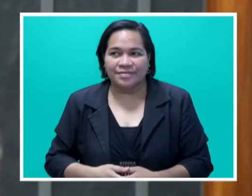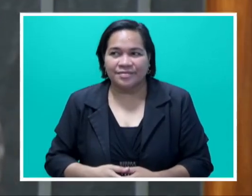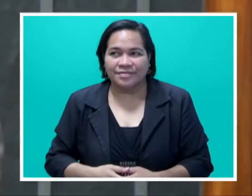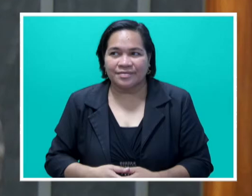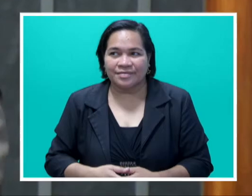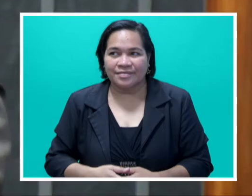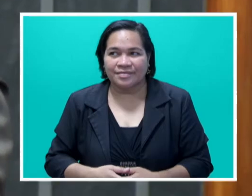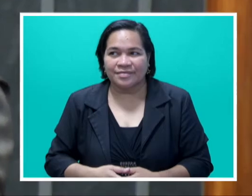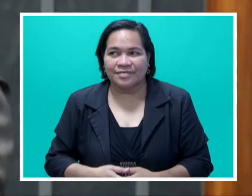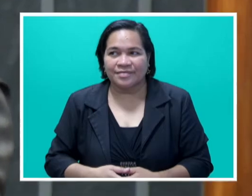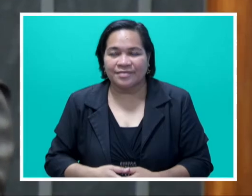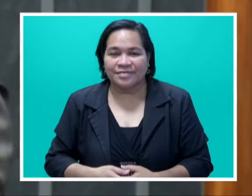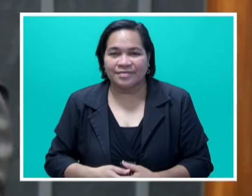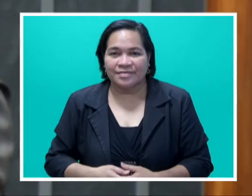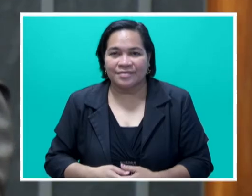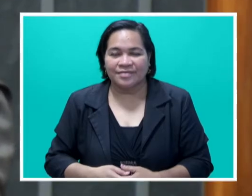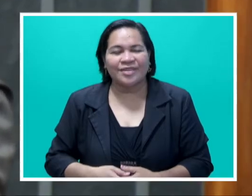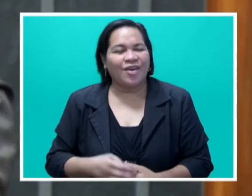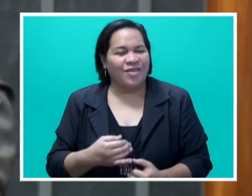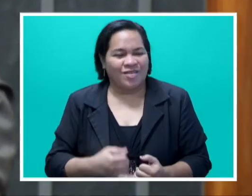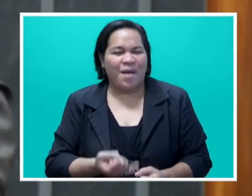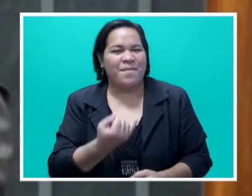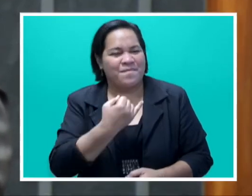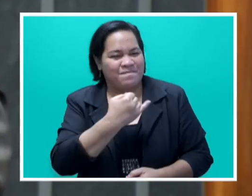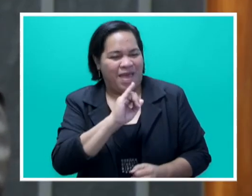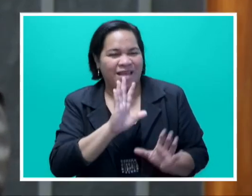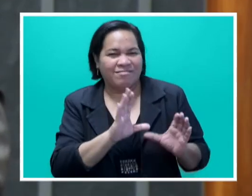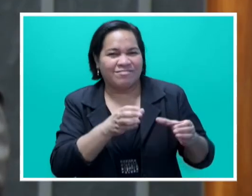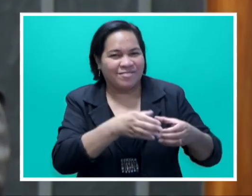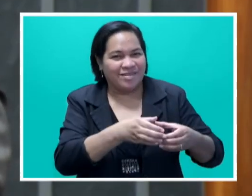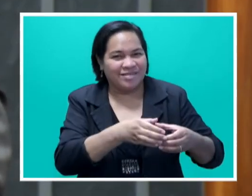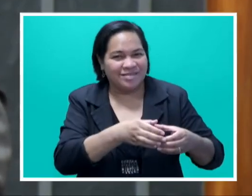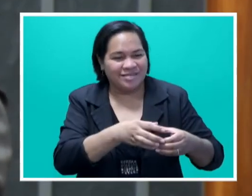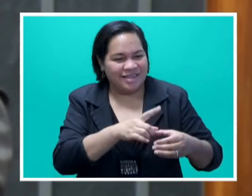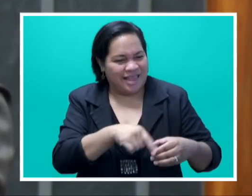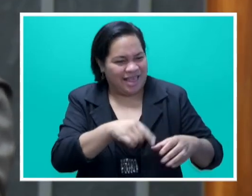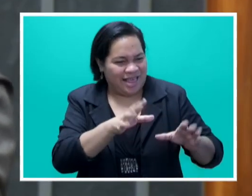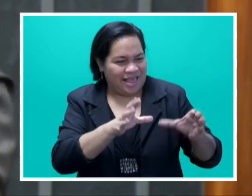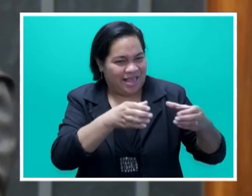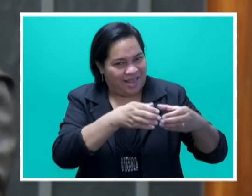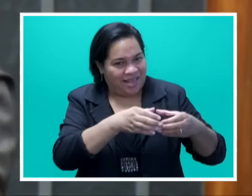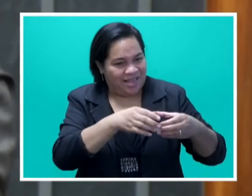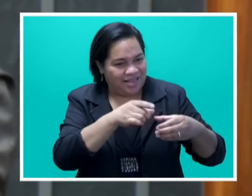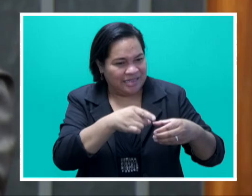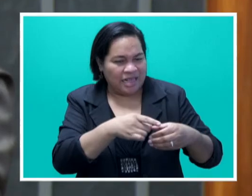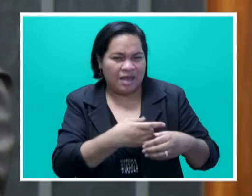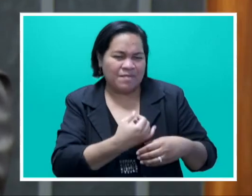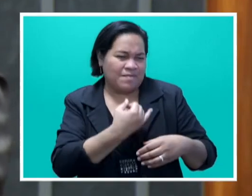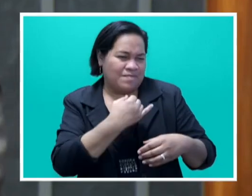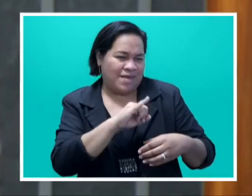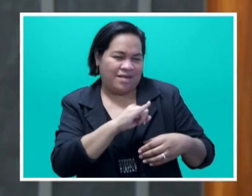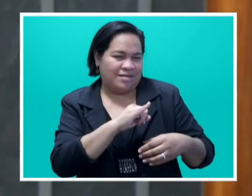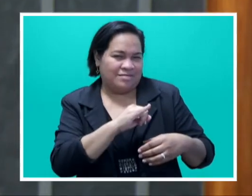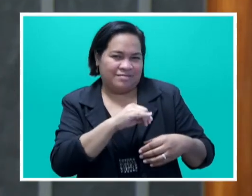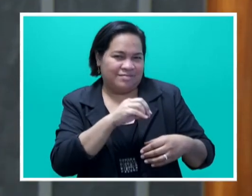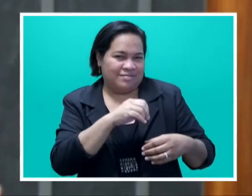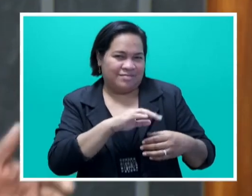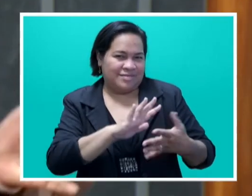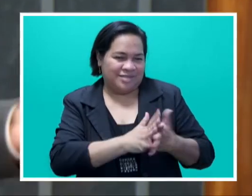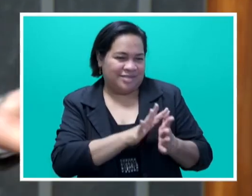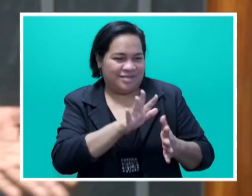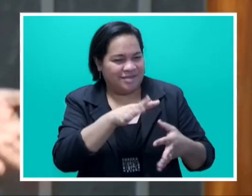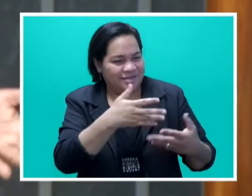are a very good example of a bad house. A house in a bad shape and with no